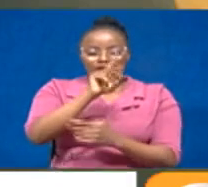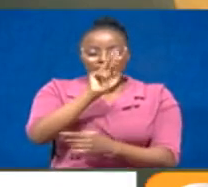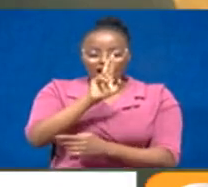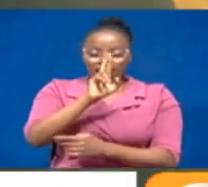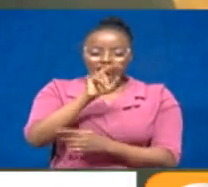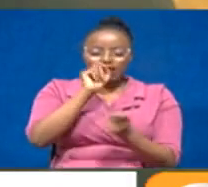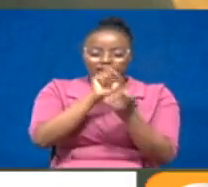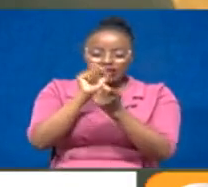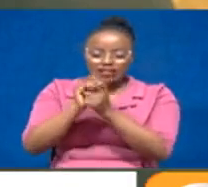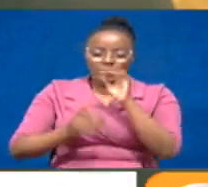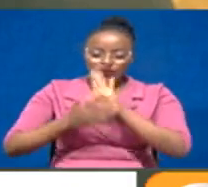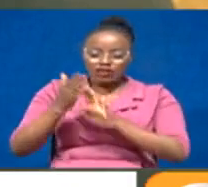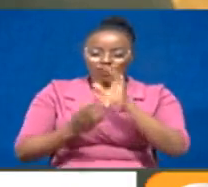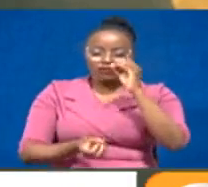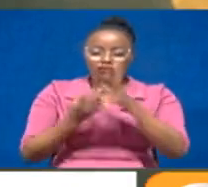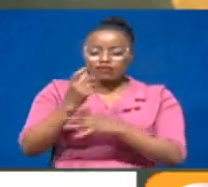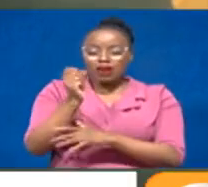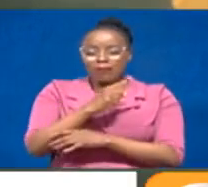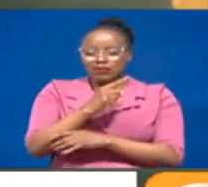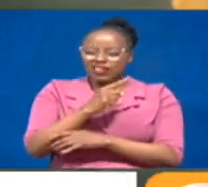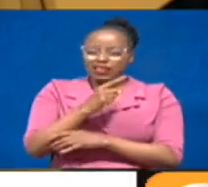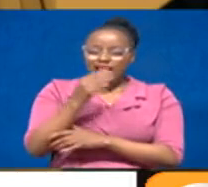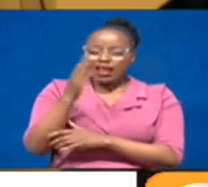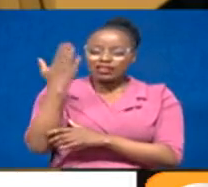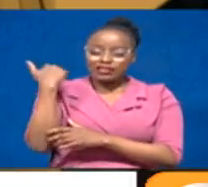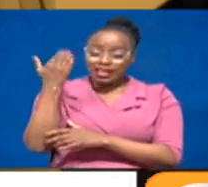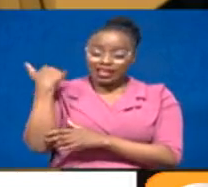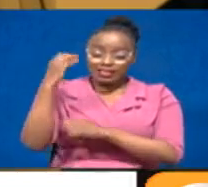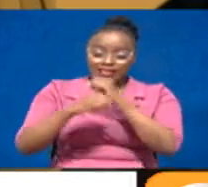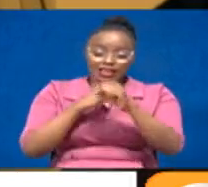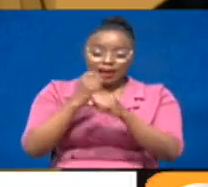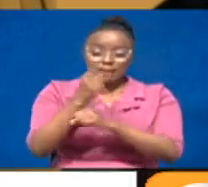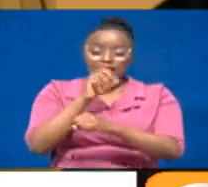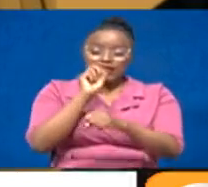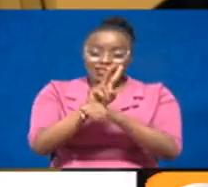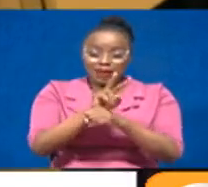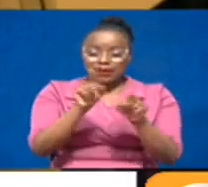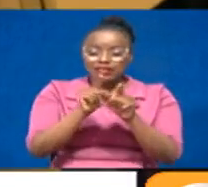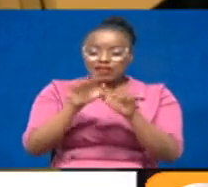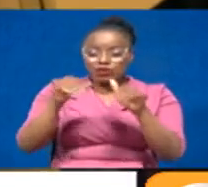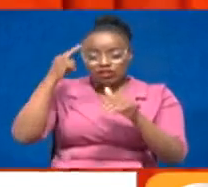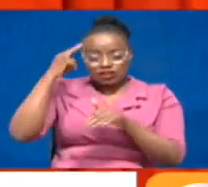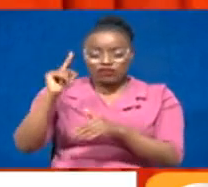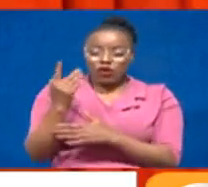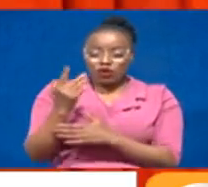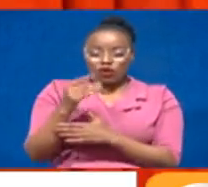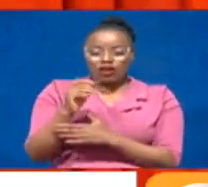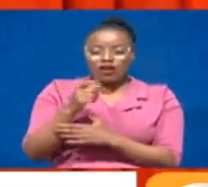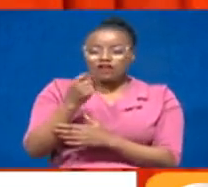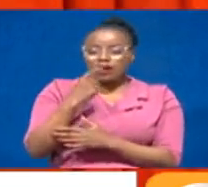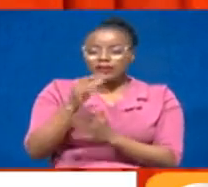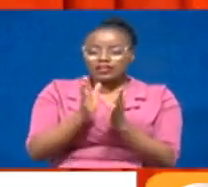kits had been launched by President Uhuru Kenyatta in July last year and were awaiting approval from the Pharmacy and Poisons Board.